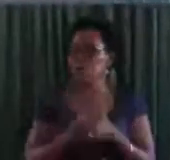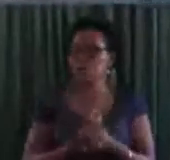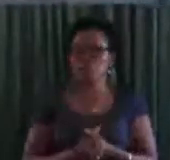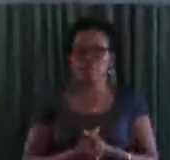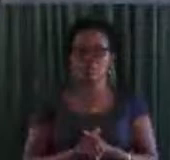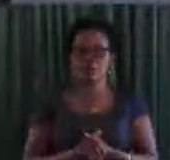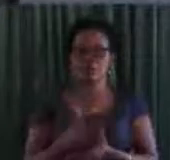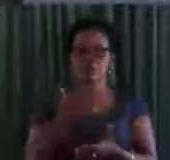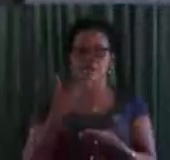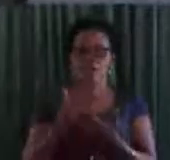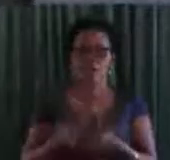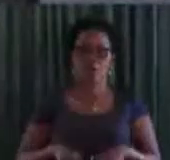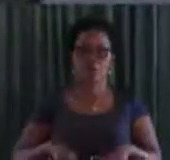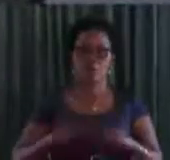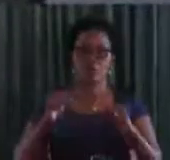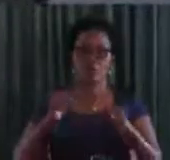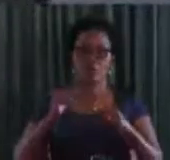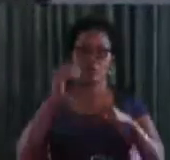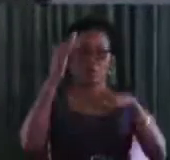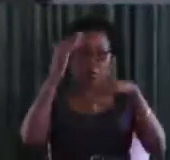Thank you, Chair, Professor.